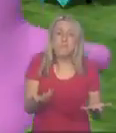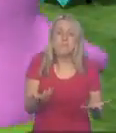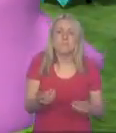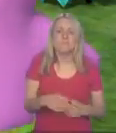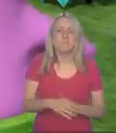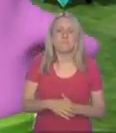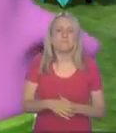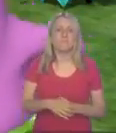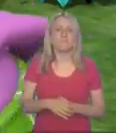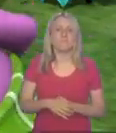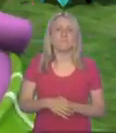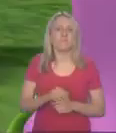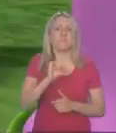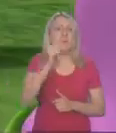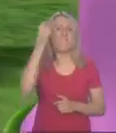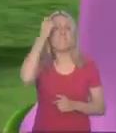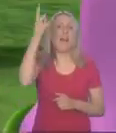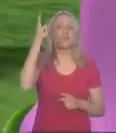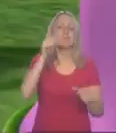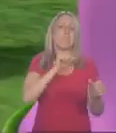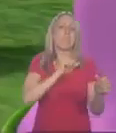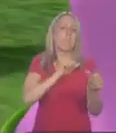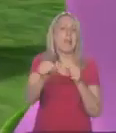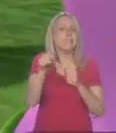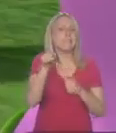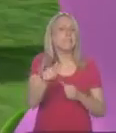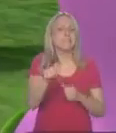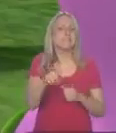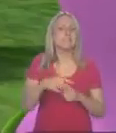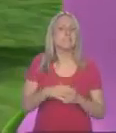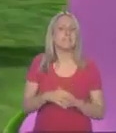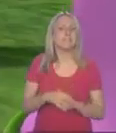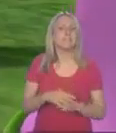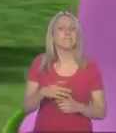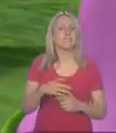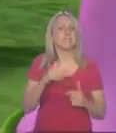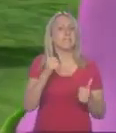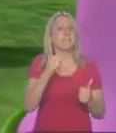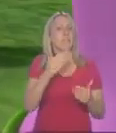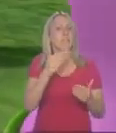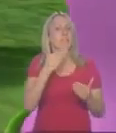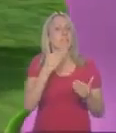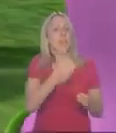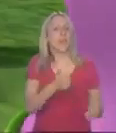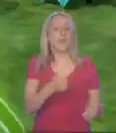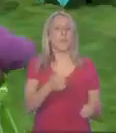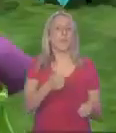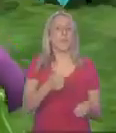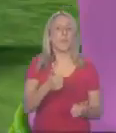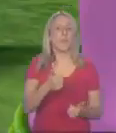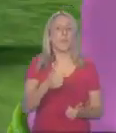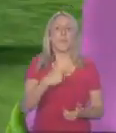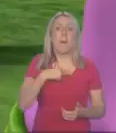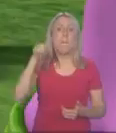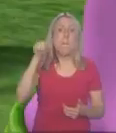There. What have you learnt, Yam Yam? That this invention is your best one ever! Thank